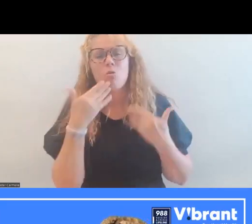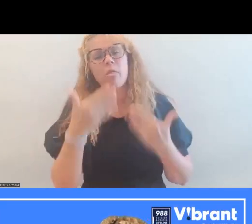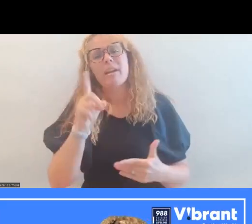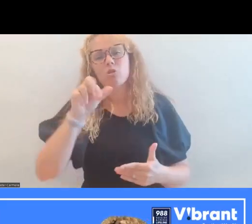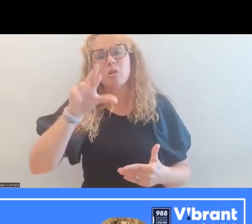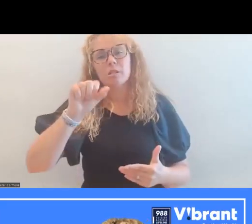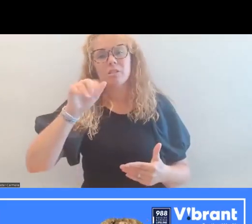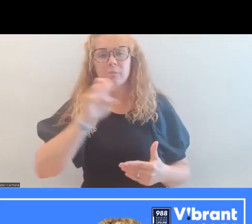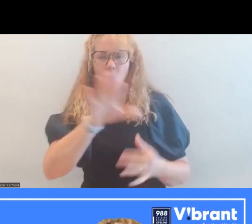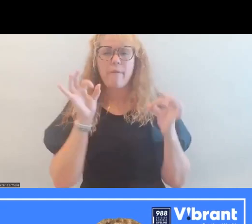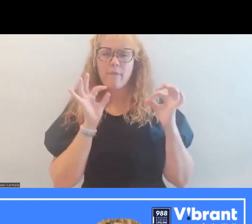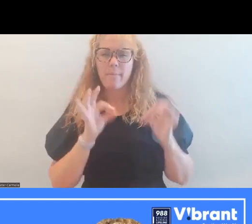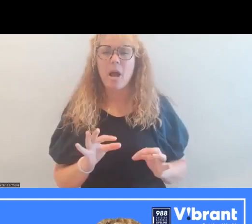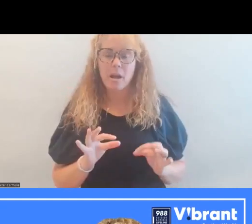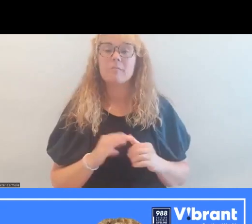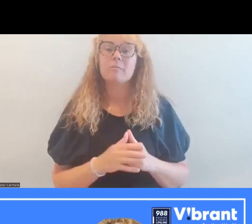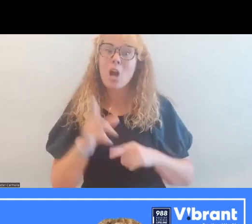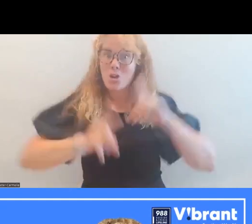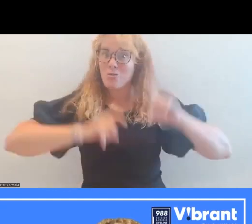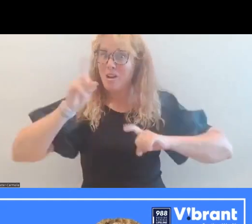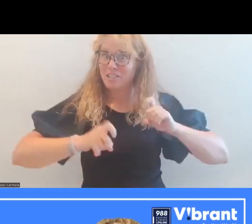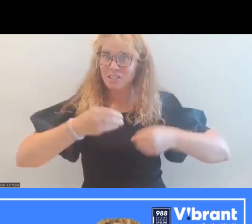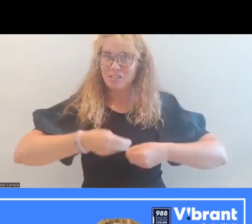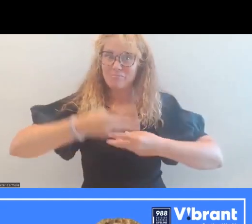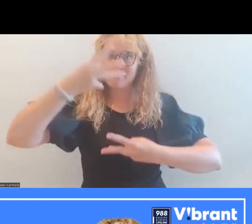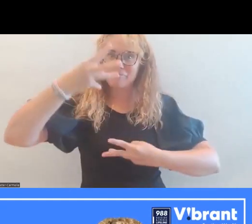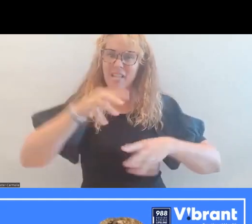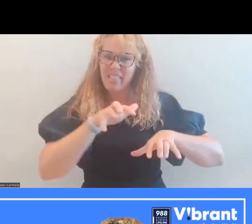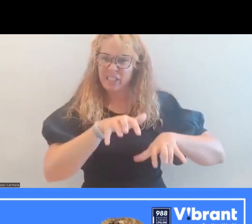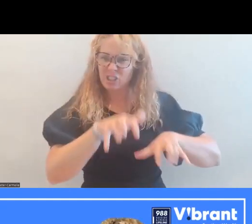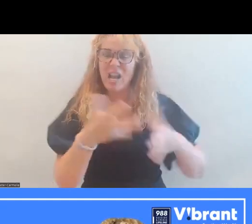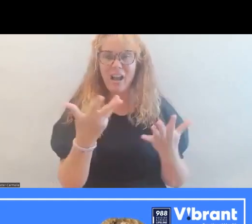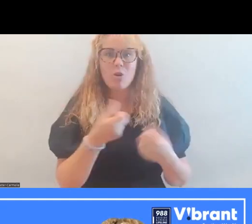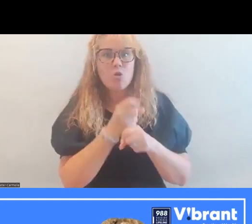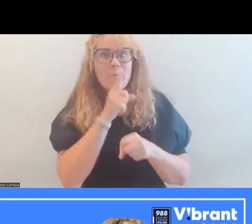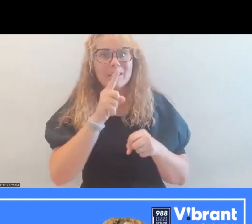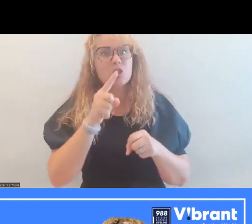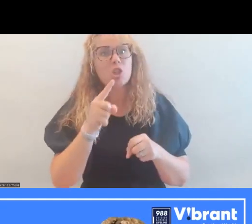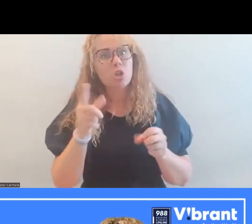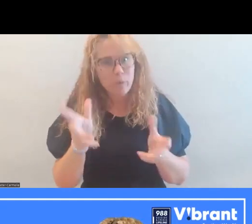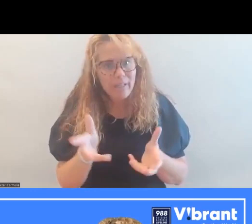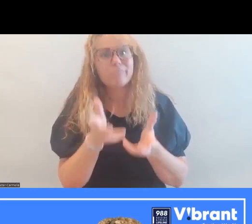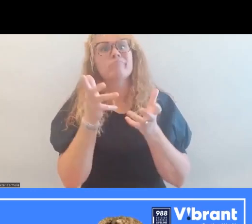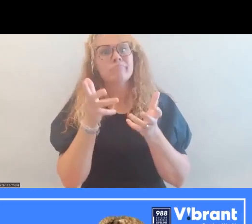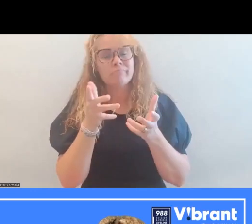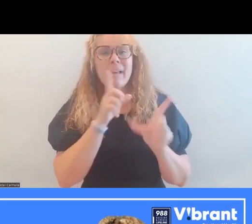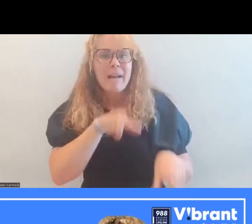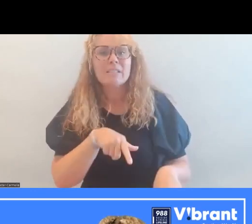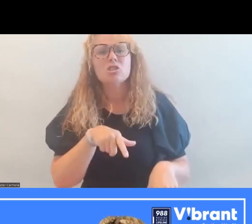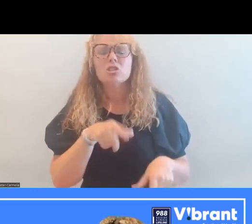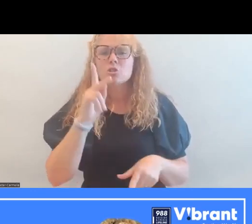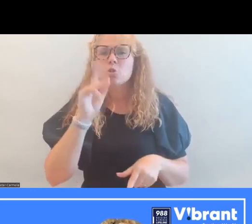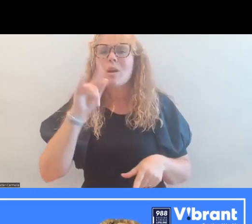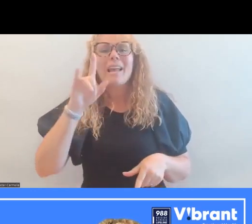for your feedback. We've got some questions here in the chat that I want to make sure that we uplift. So Katie or Sylvia, you know, whoever